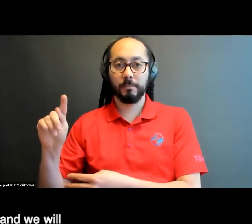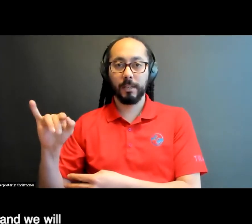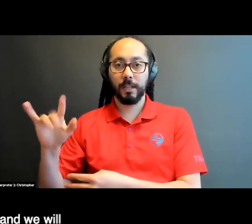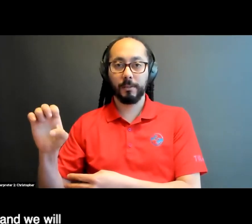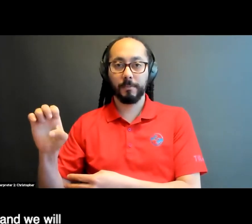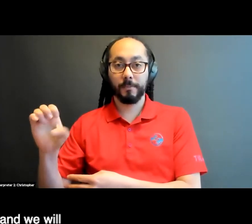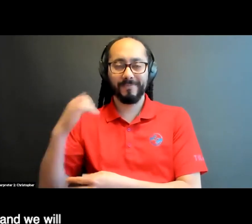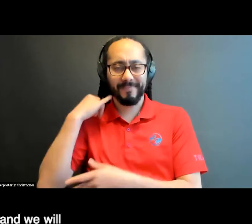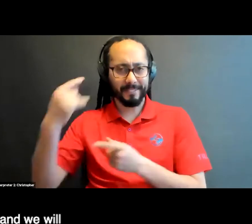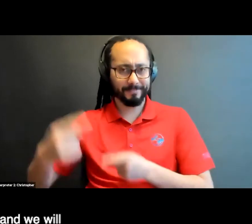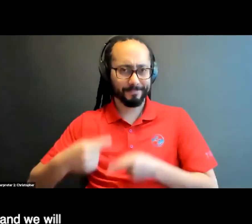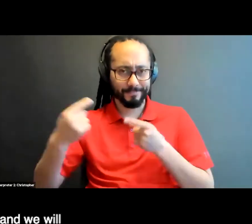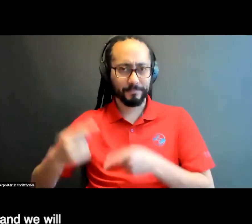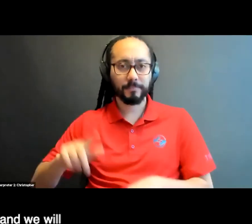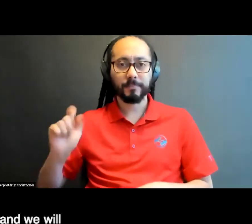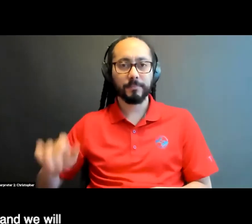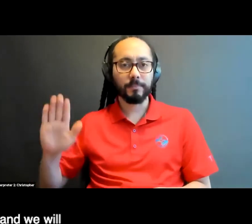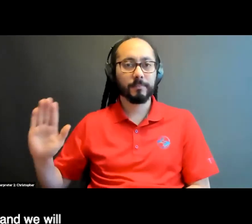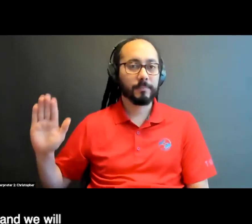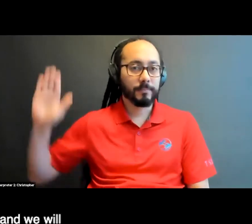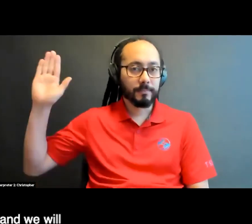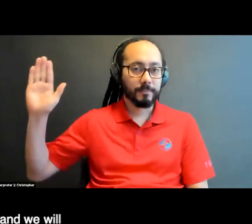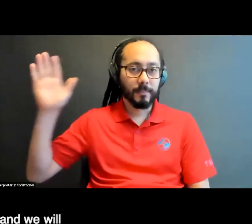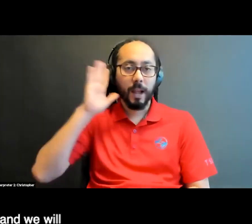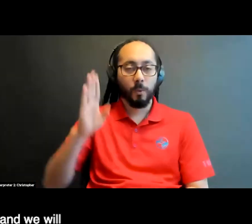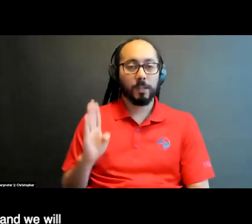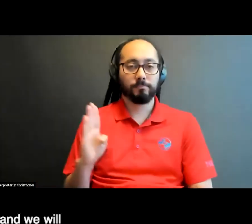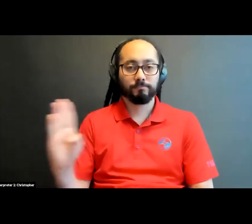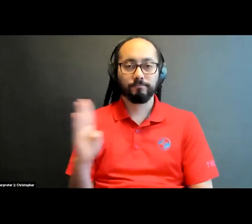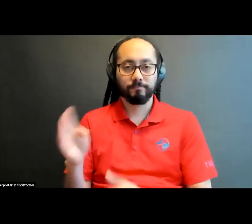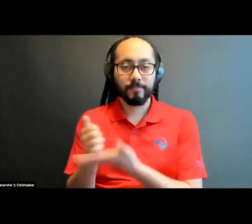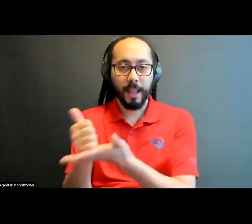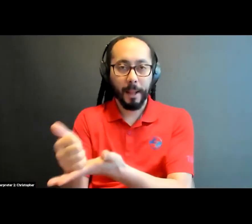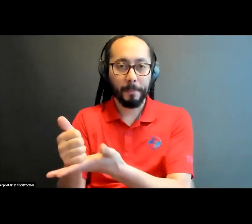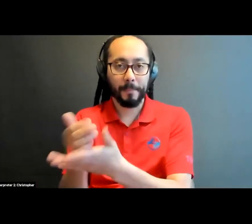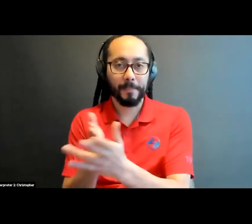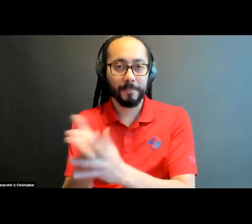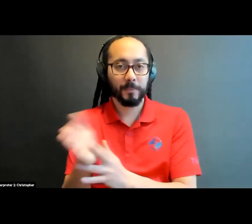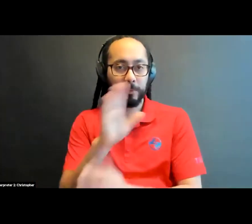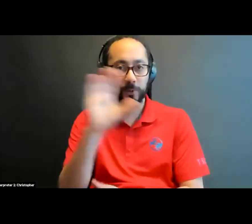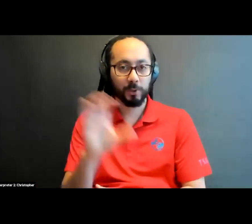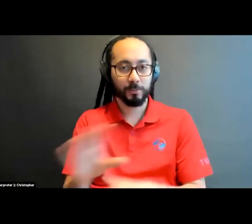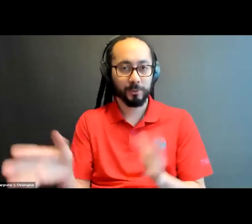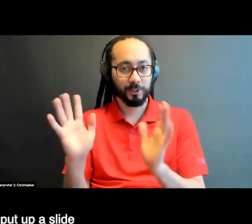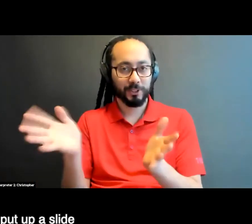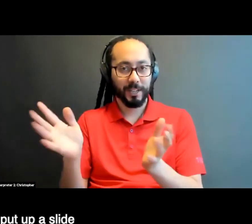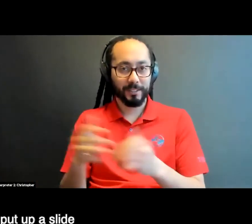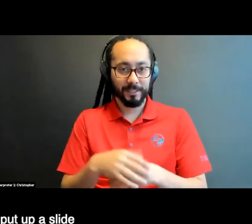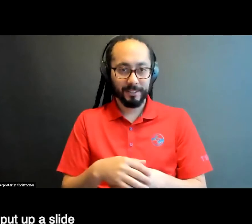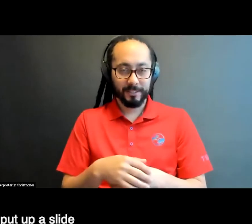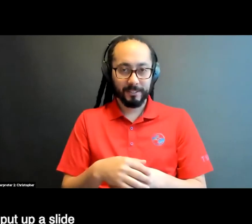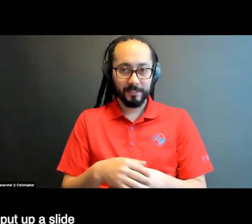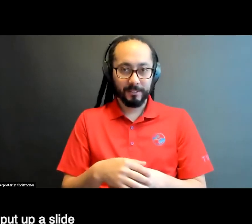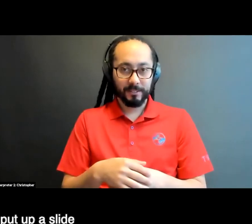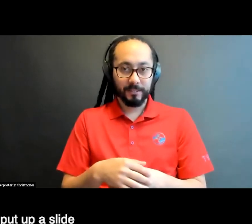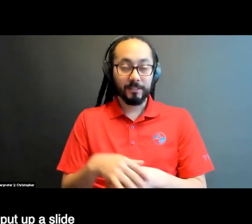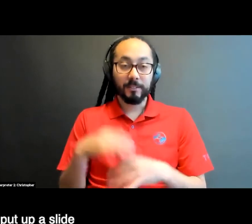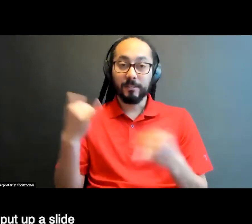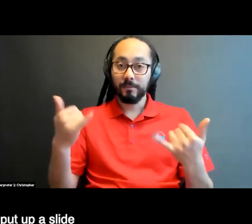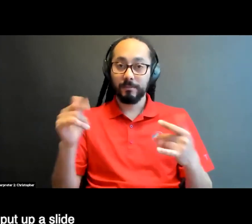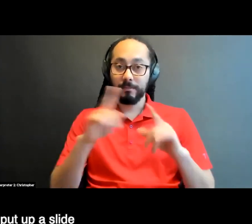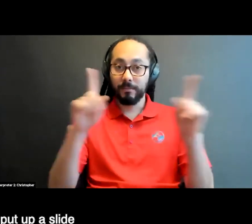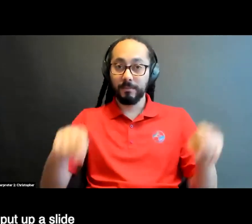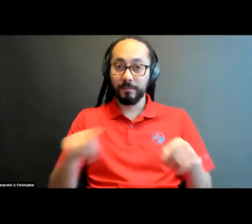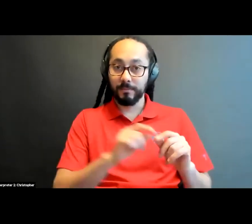hand feature and we will assist you privately in the Zoom chat. And Am is going to put up a slide now with